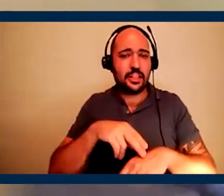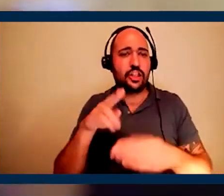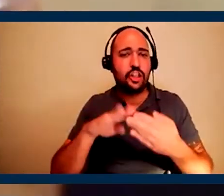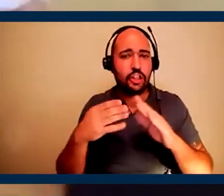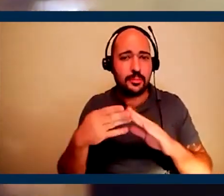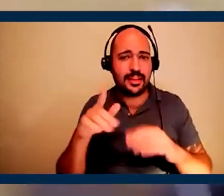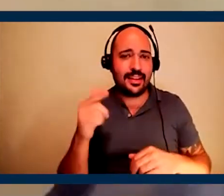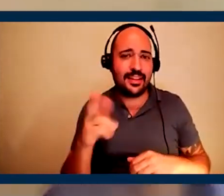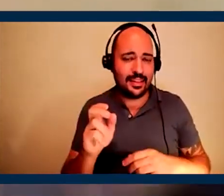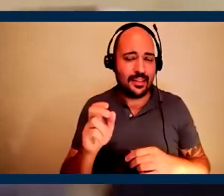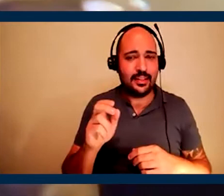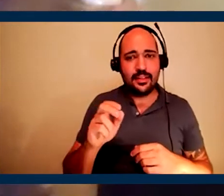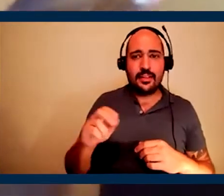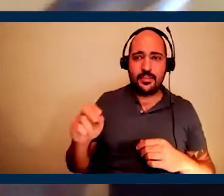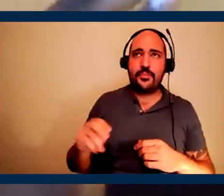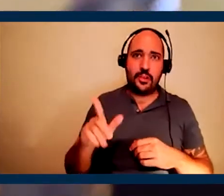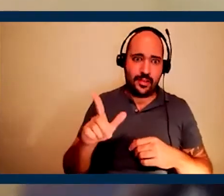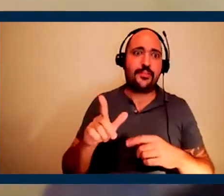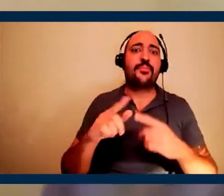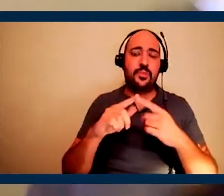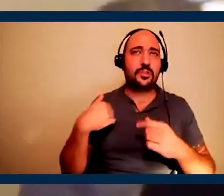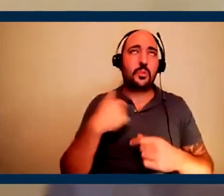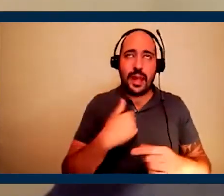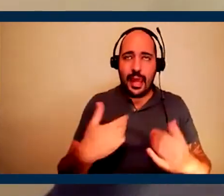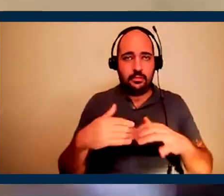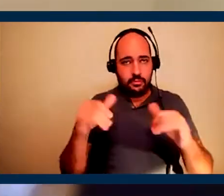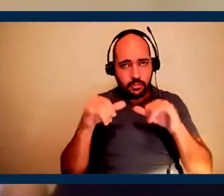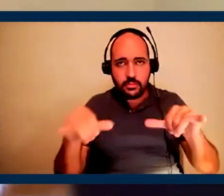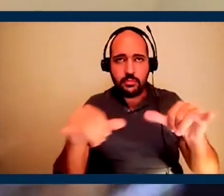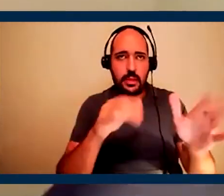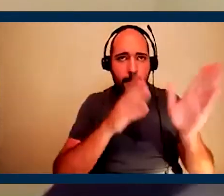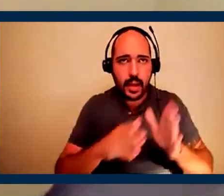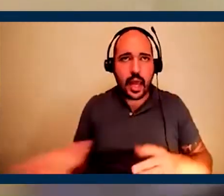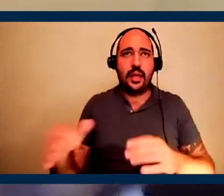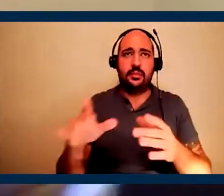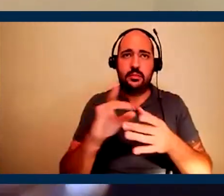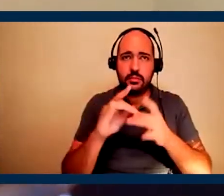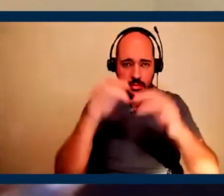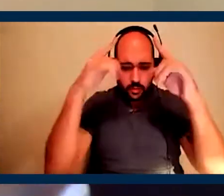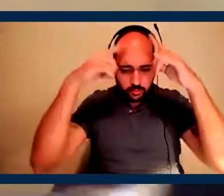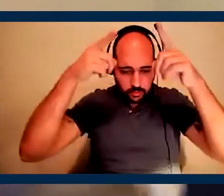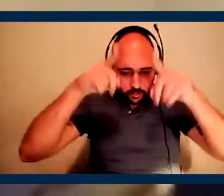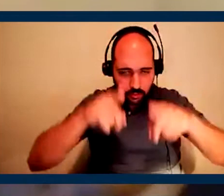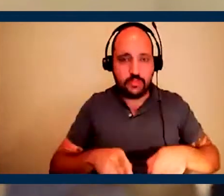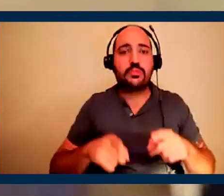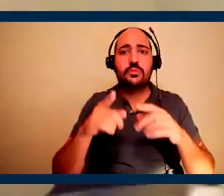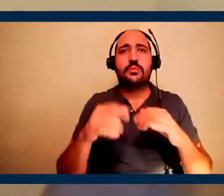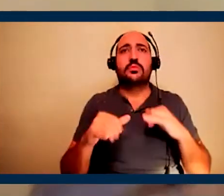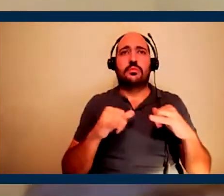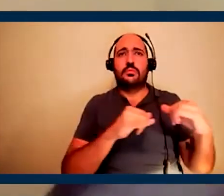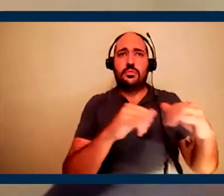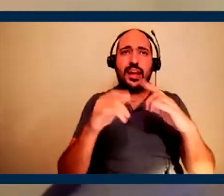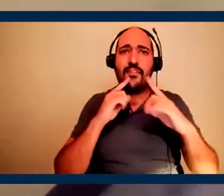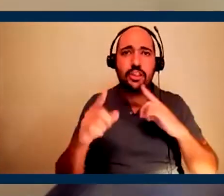community conversations. We had a cohesive plan. There were conversations that were happening across the board on behalf of the Black community. So there is